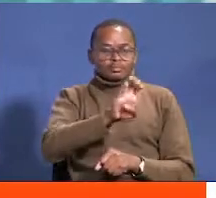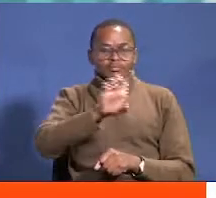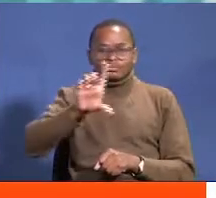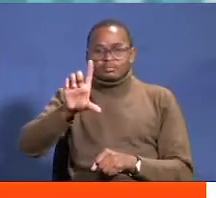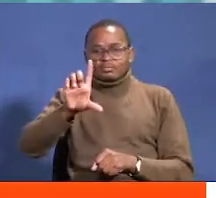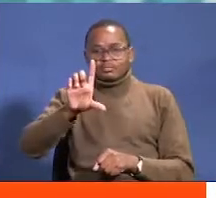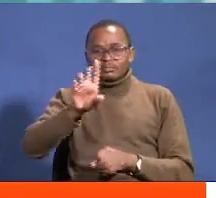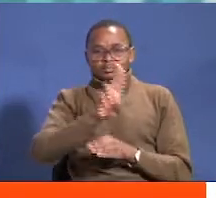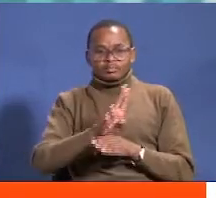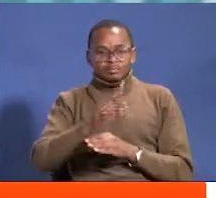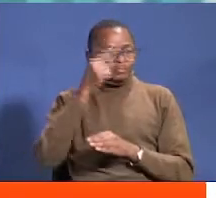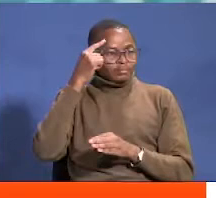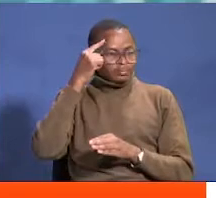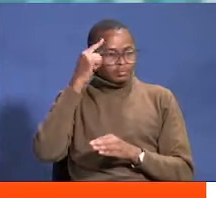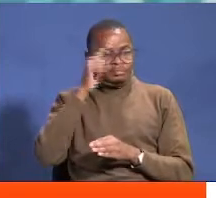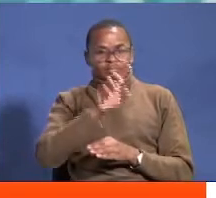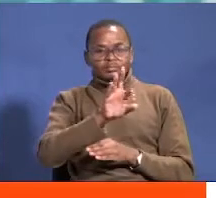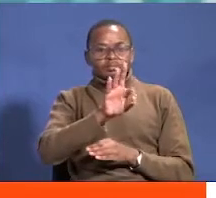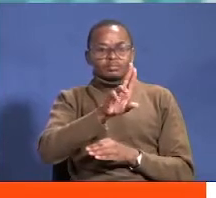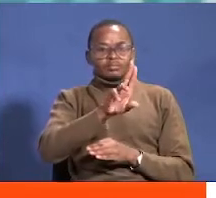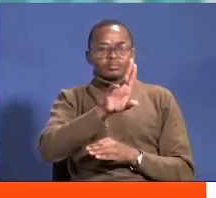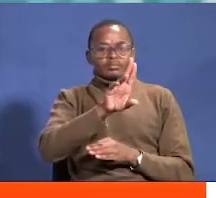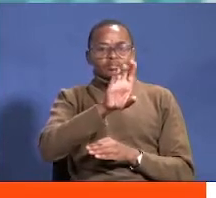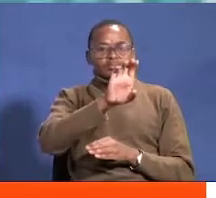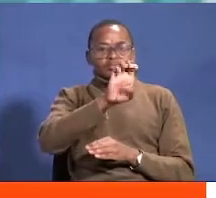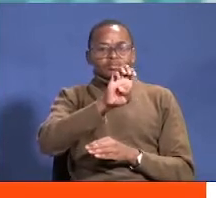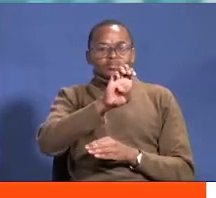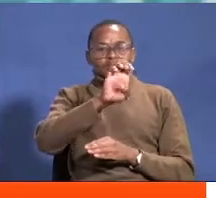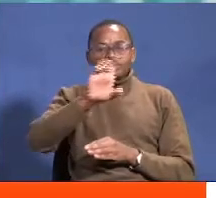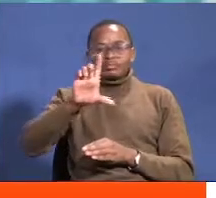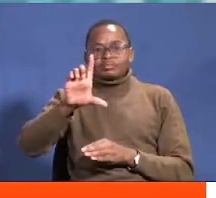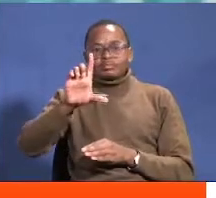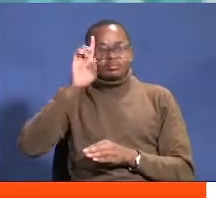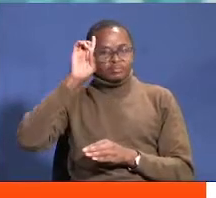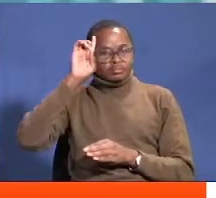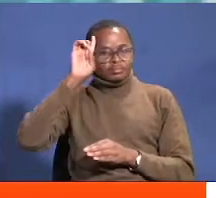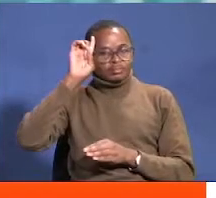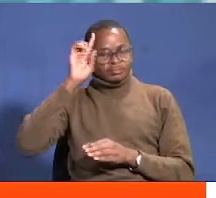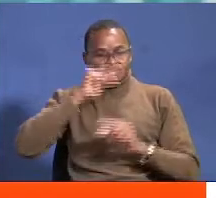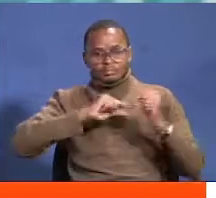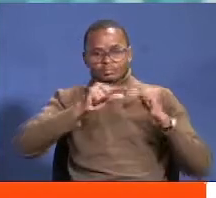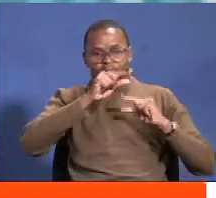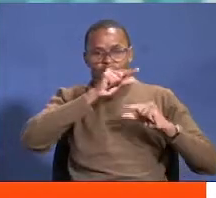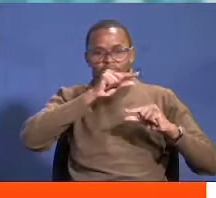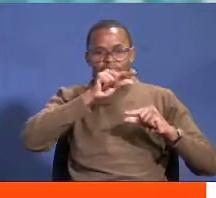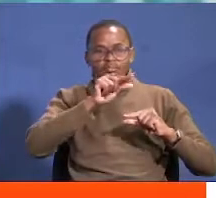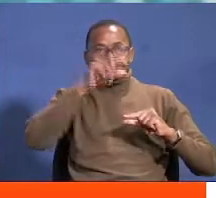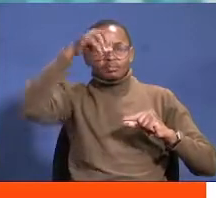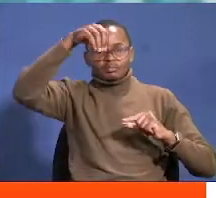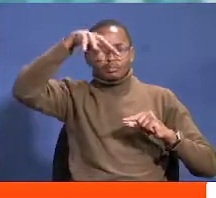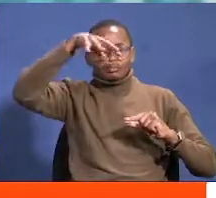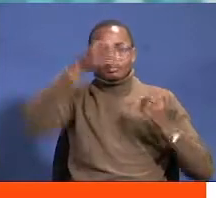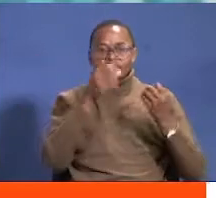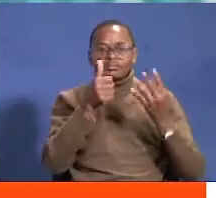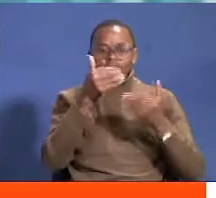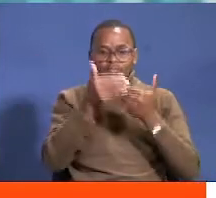beings tend to utilize fossil fuels for producing, for generating electricity, right, and so many stuff.